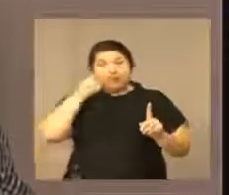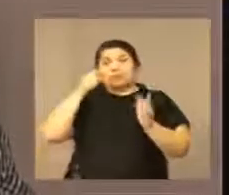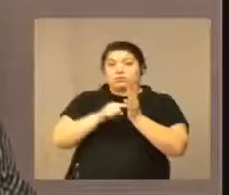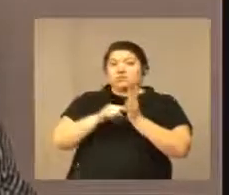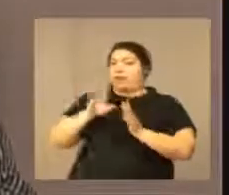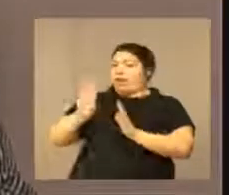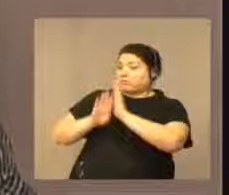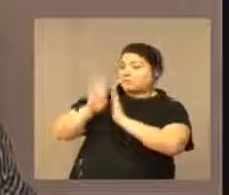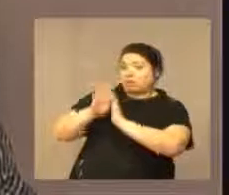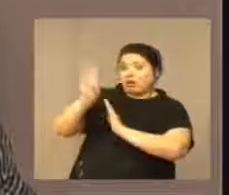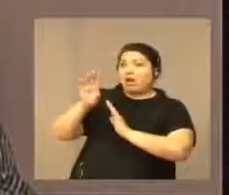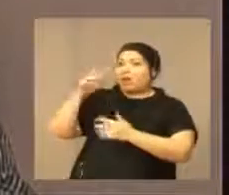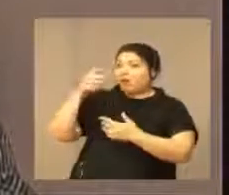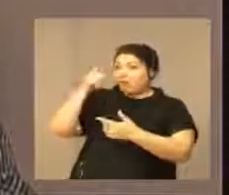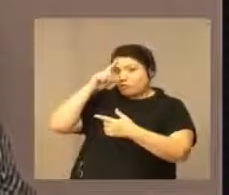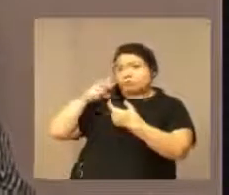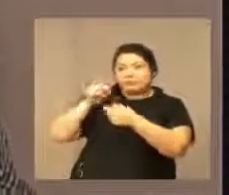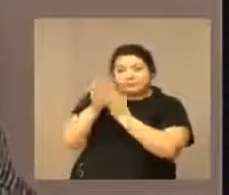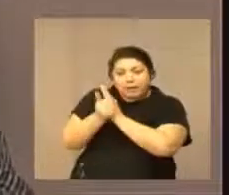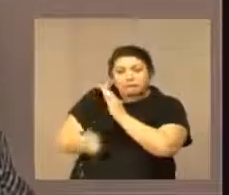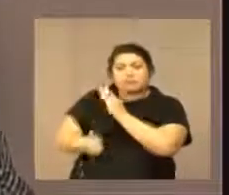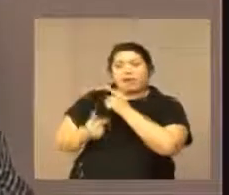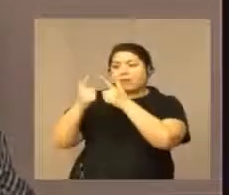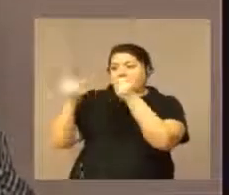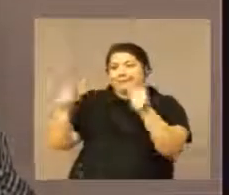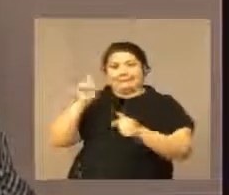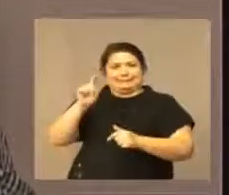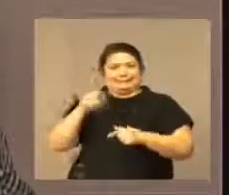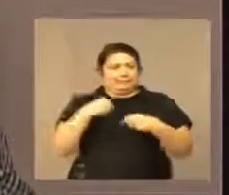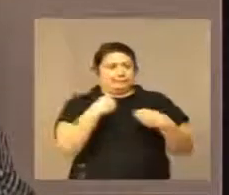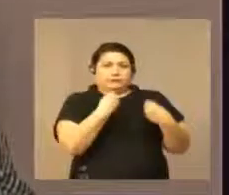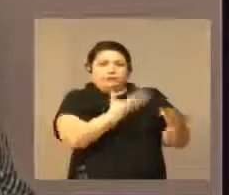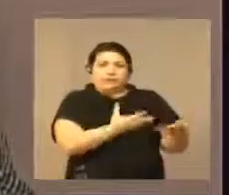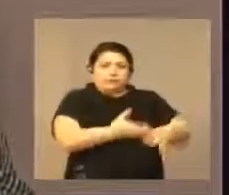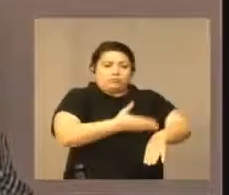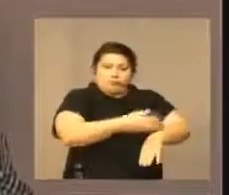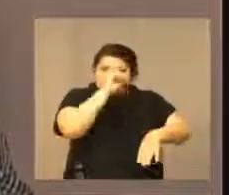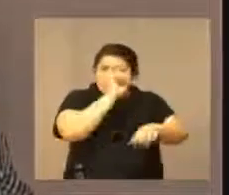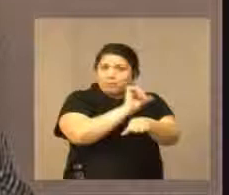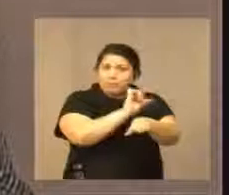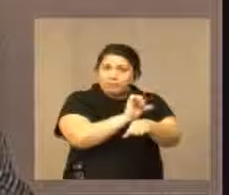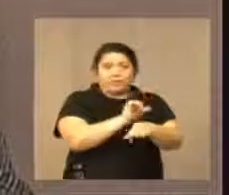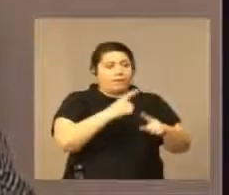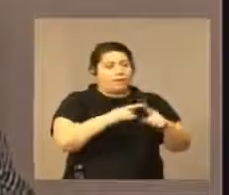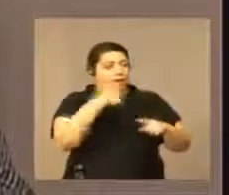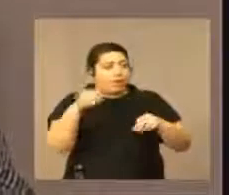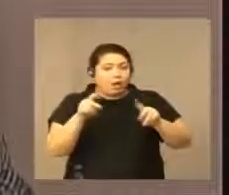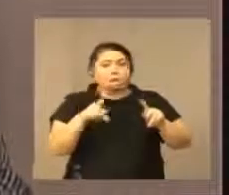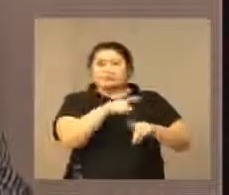changes need to be made to access employment, training, and other opportunities to secure meaningful employment.